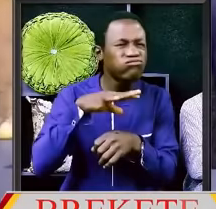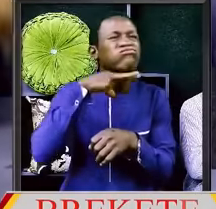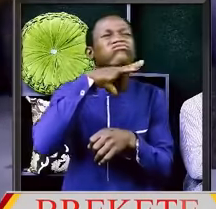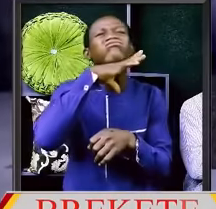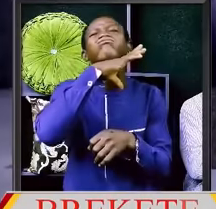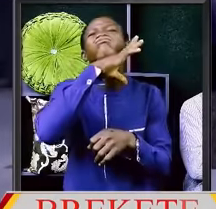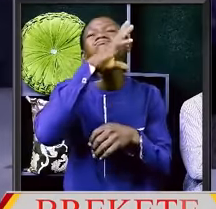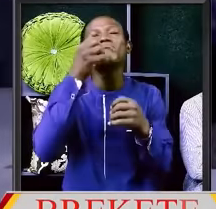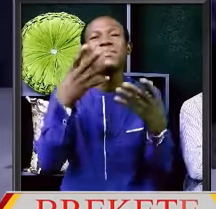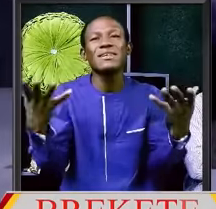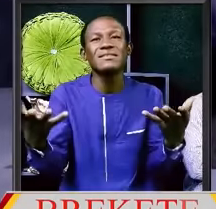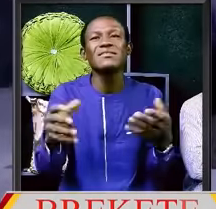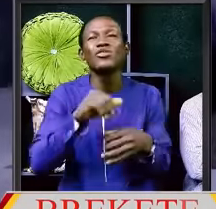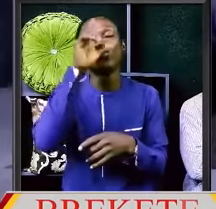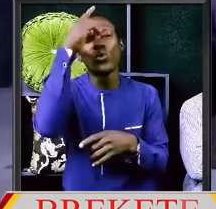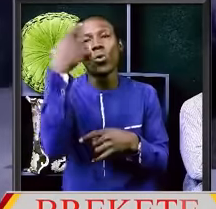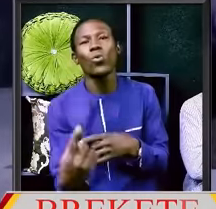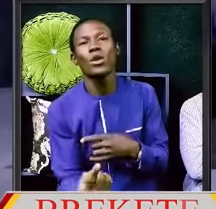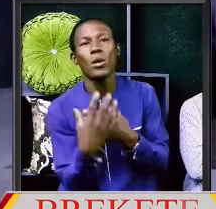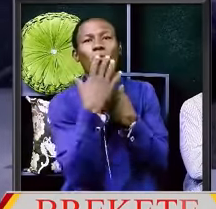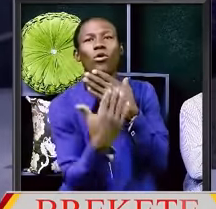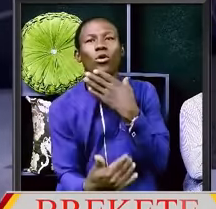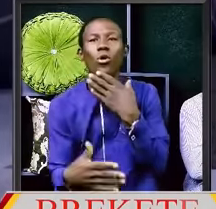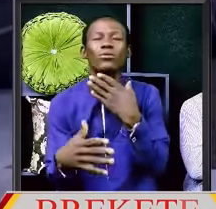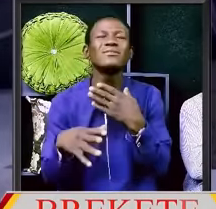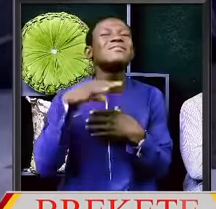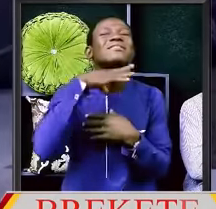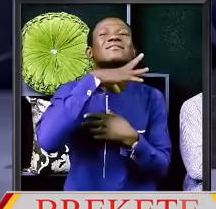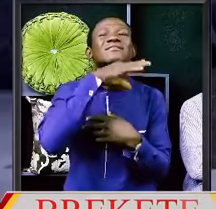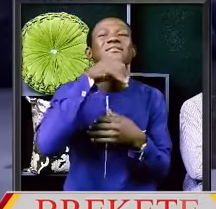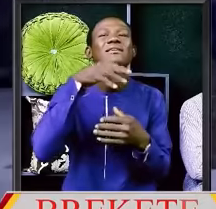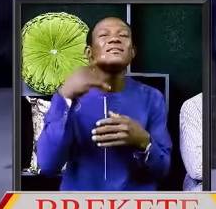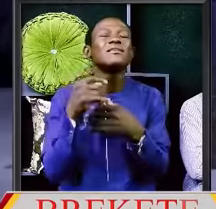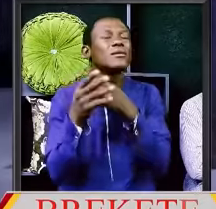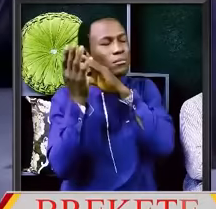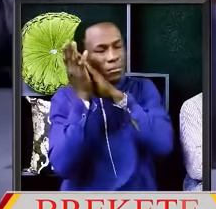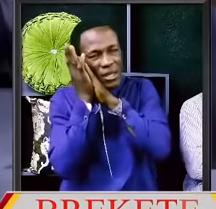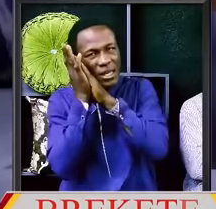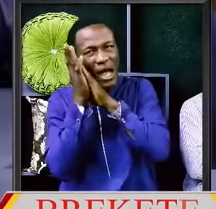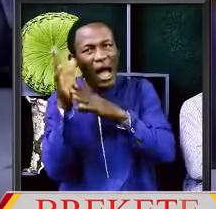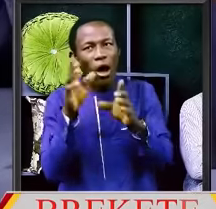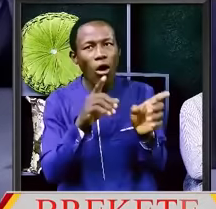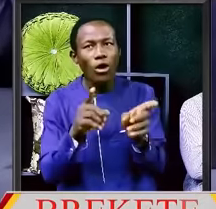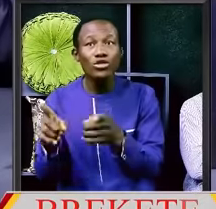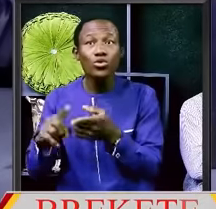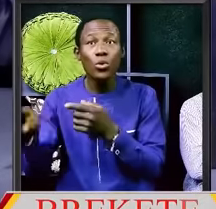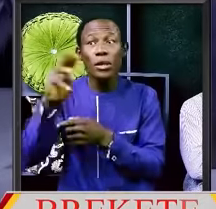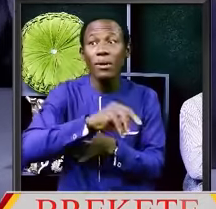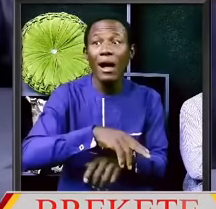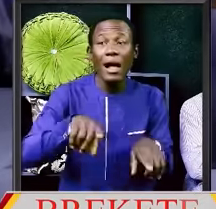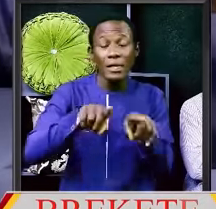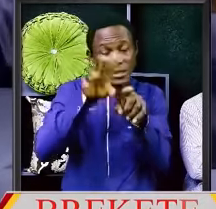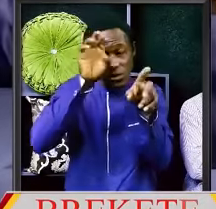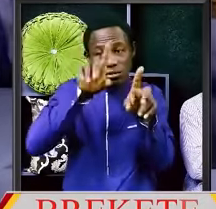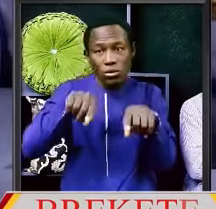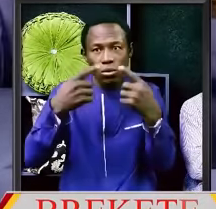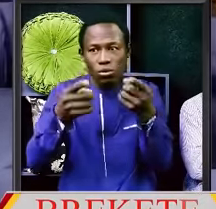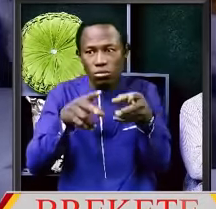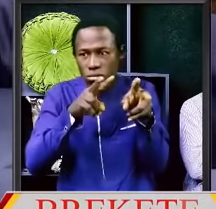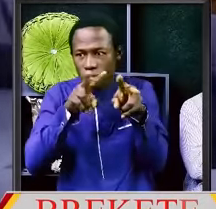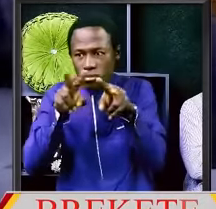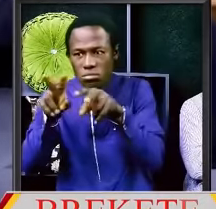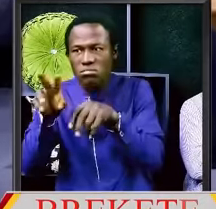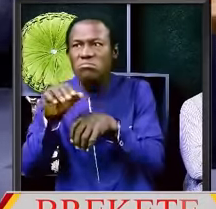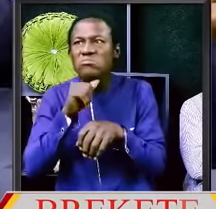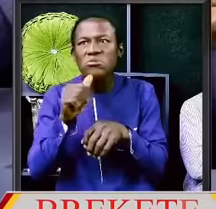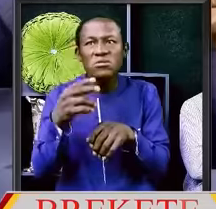well. No be only say blood stain the duvet according to him. As he go, look, he no see his son. He waka come down.